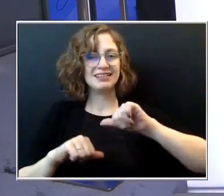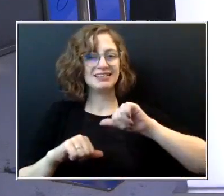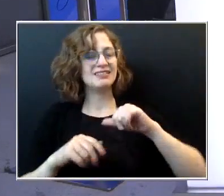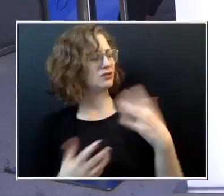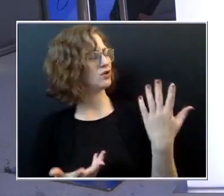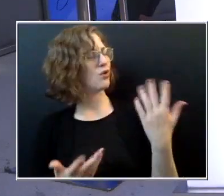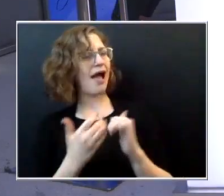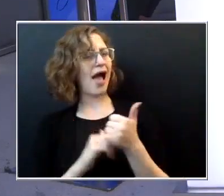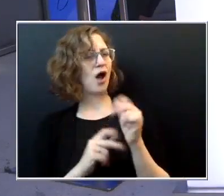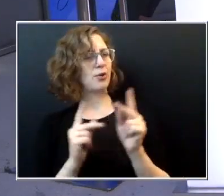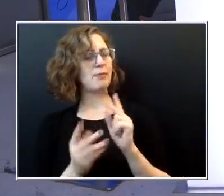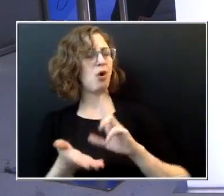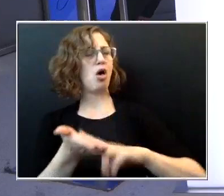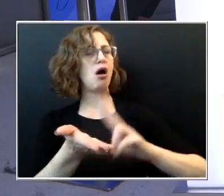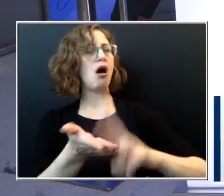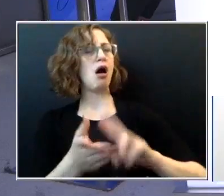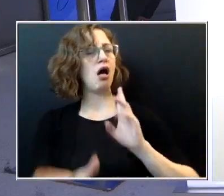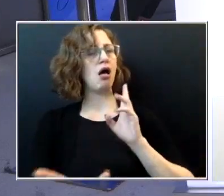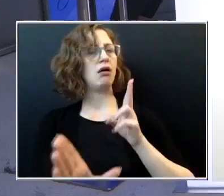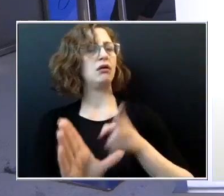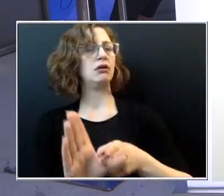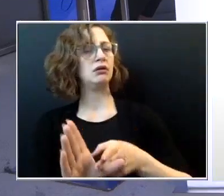in this study, what do they need to do?